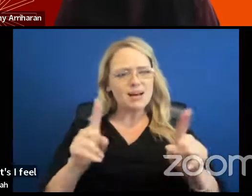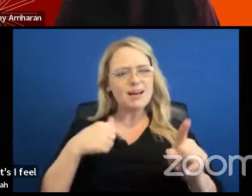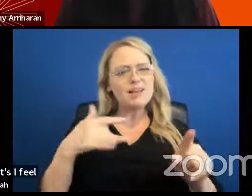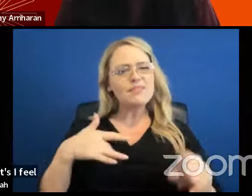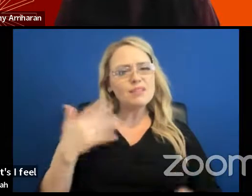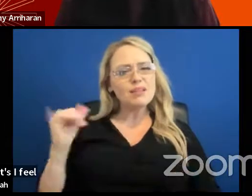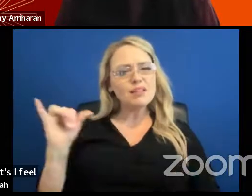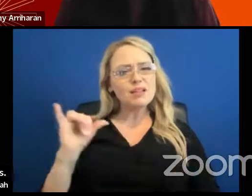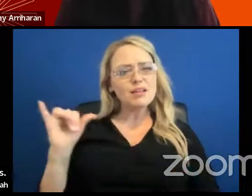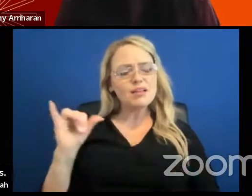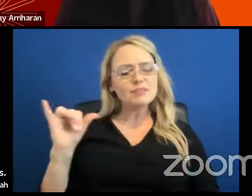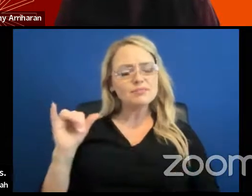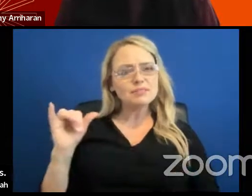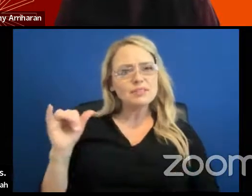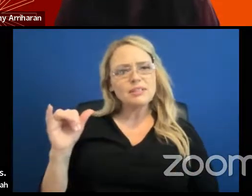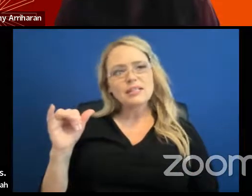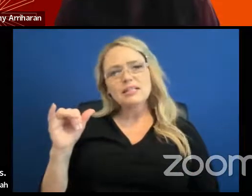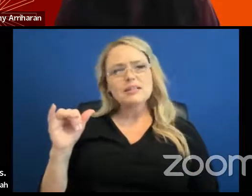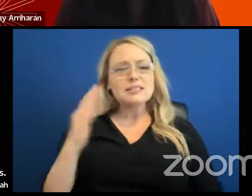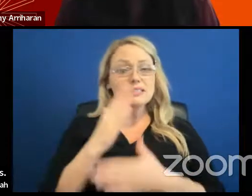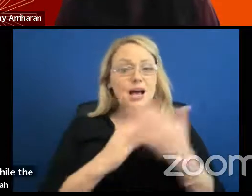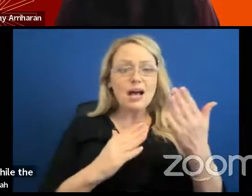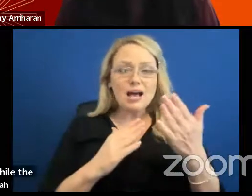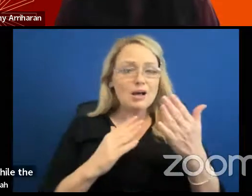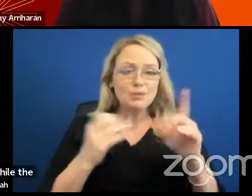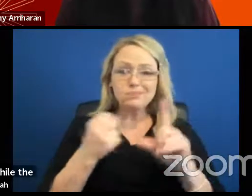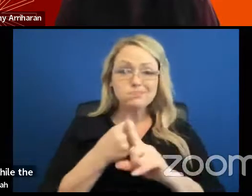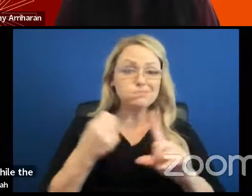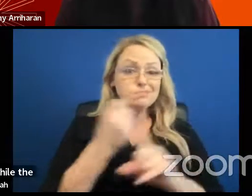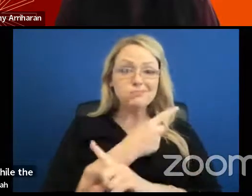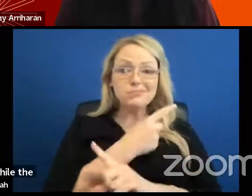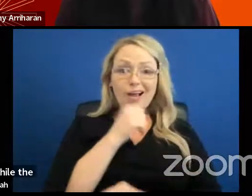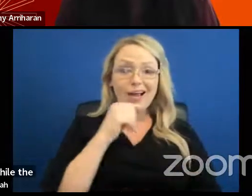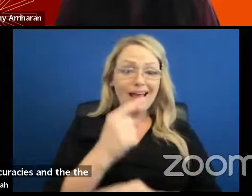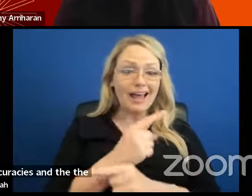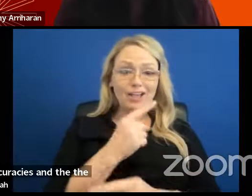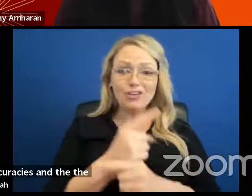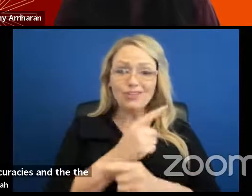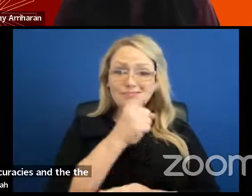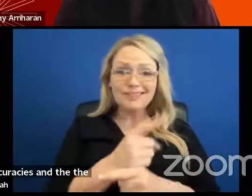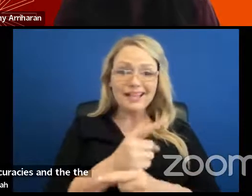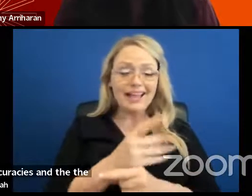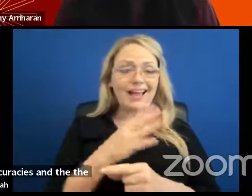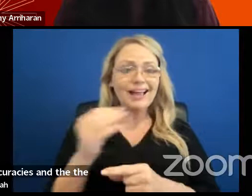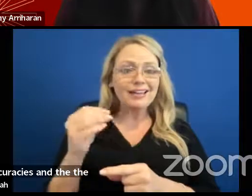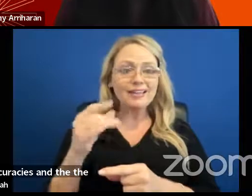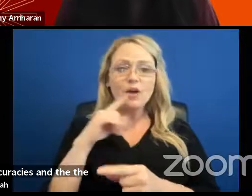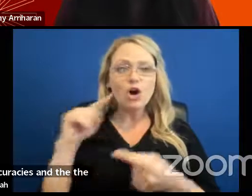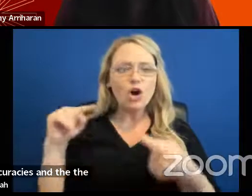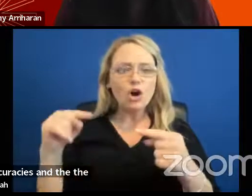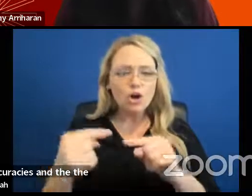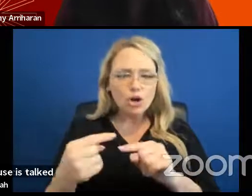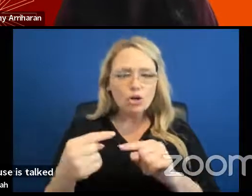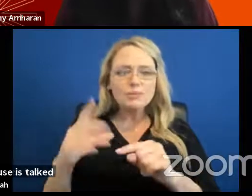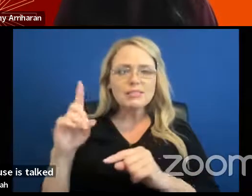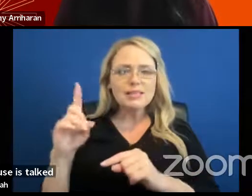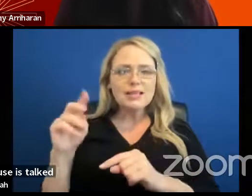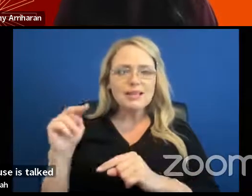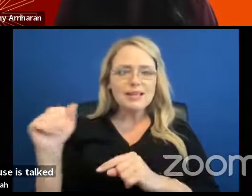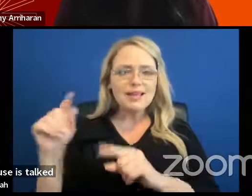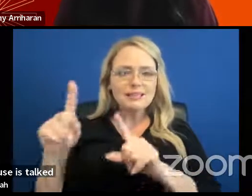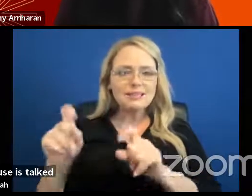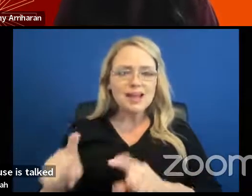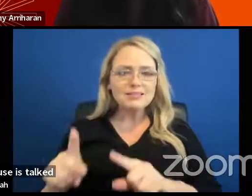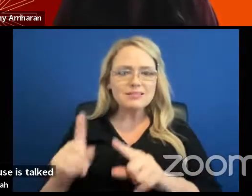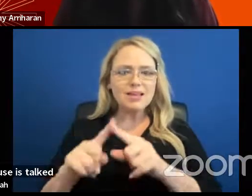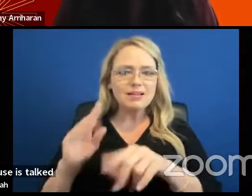inaccuracies and the harm that DNA tests cause is talked about in ethnic studies and kind of